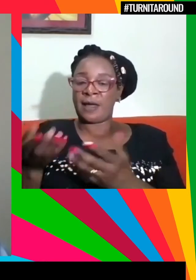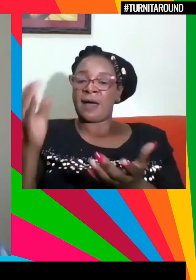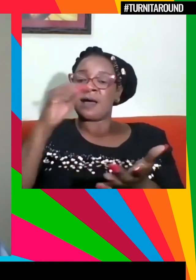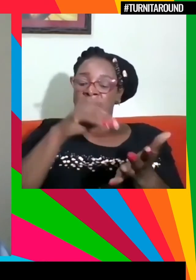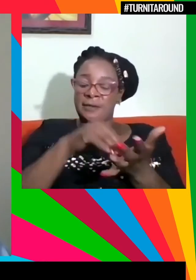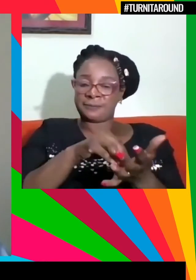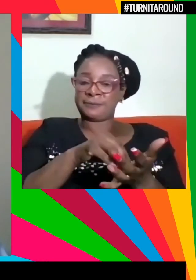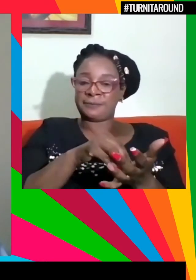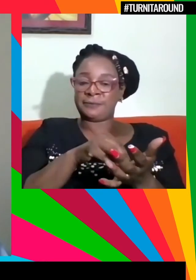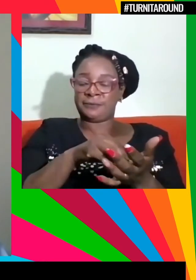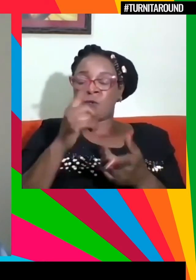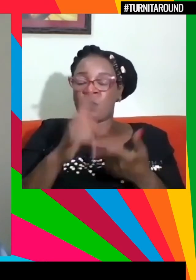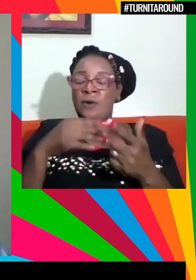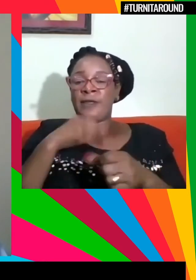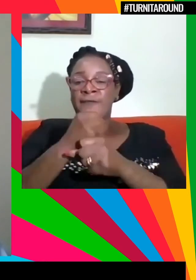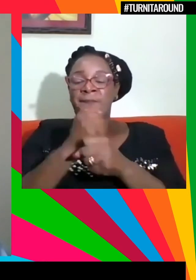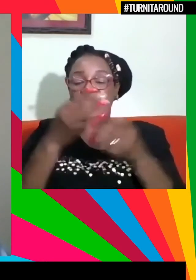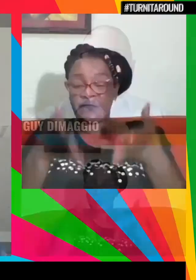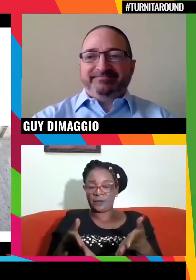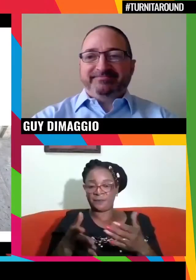days, but we feel good about where we're at right now.